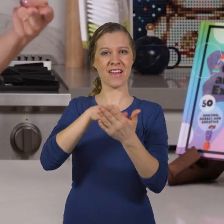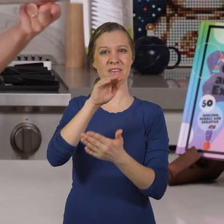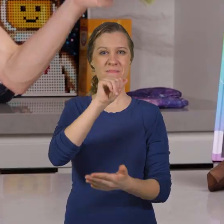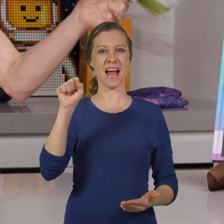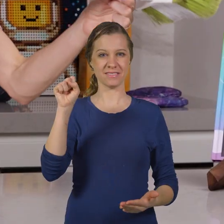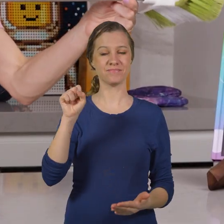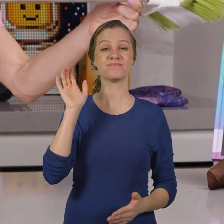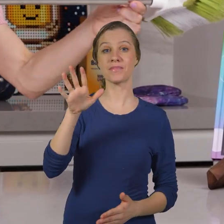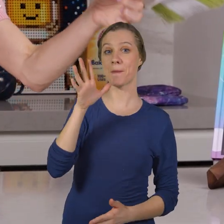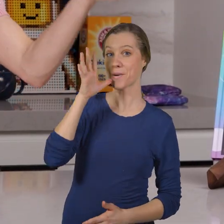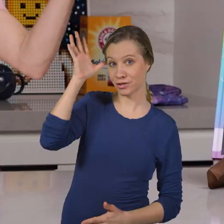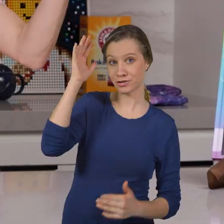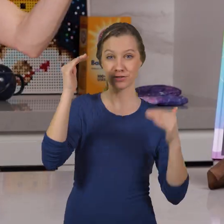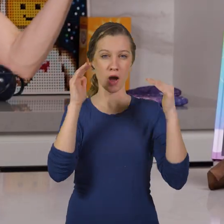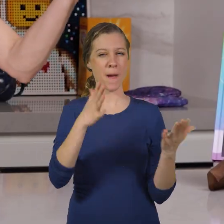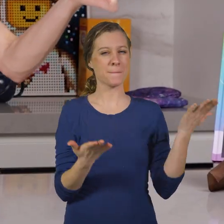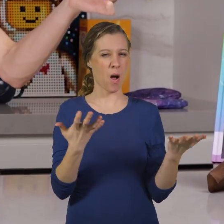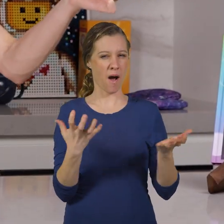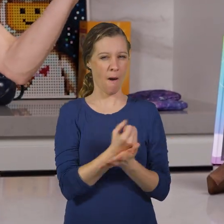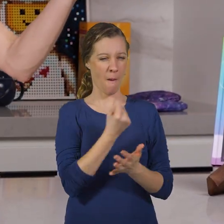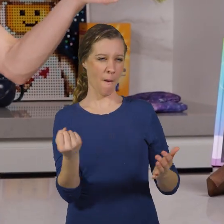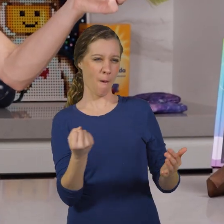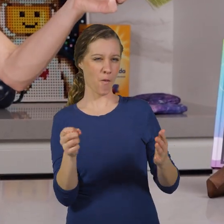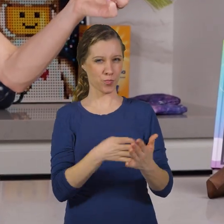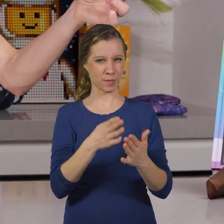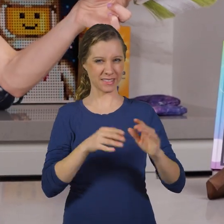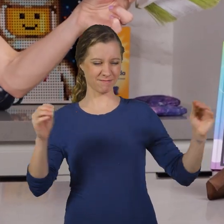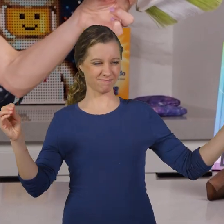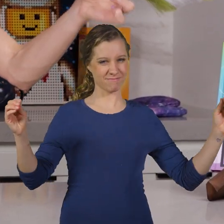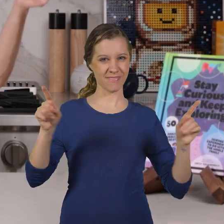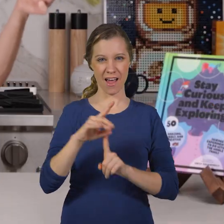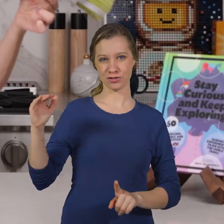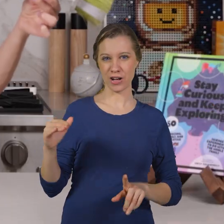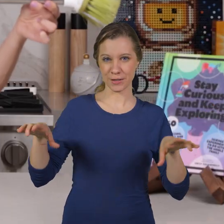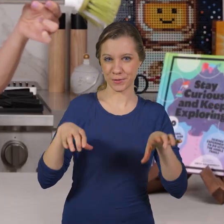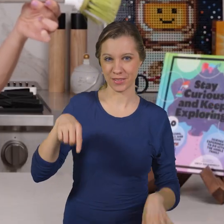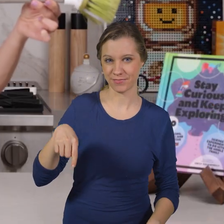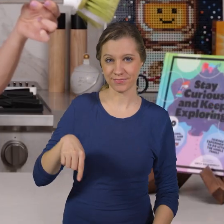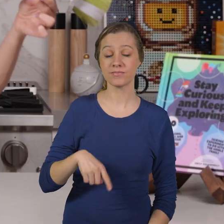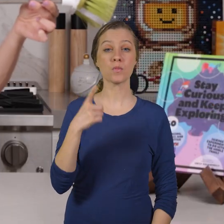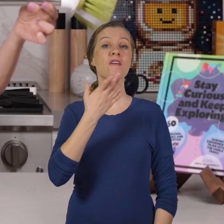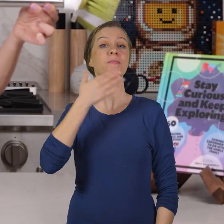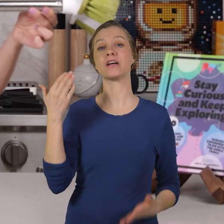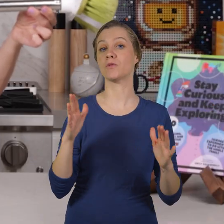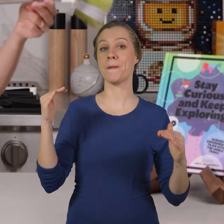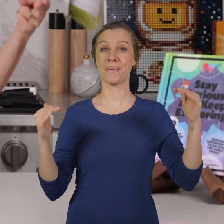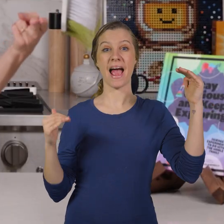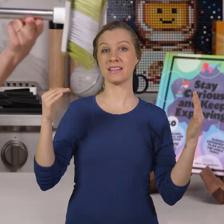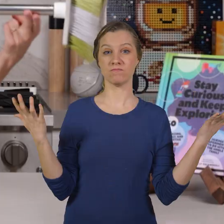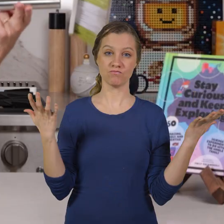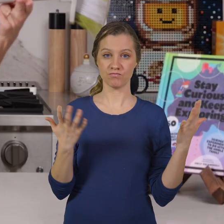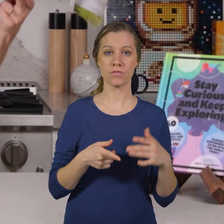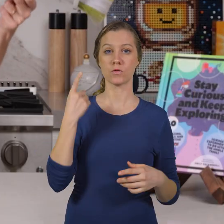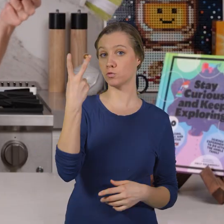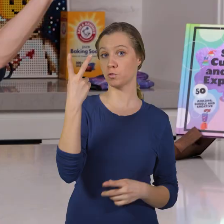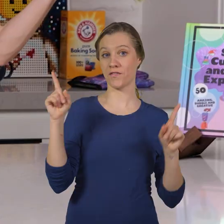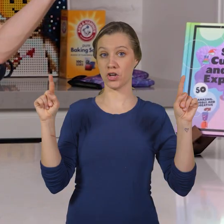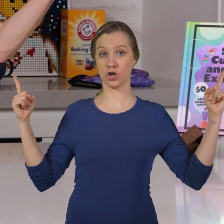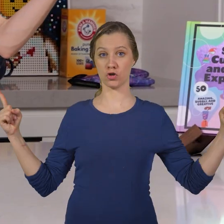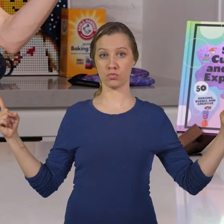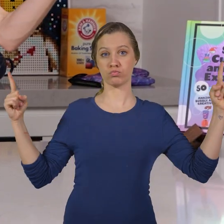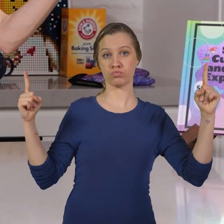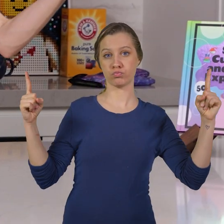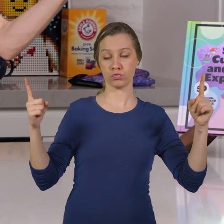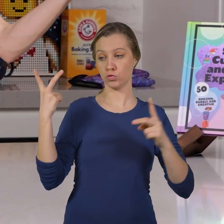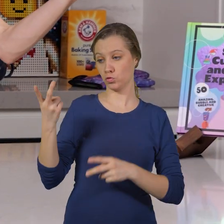of mass. Now, parents and adults, you might want to hold the broomstick as your child does this. One of the best ways you can balance a broomstick is putting two fingers on